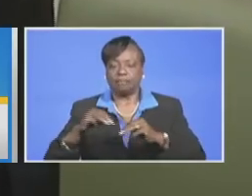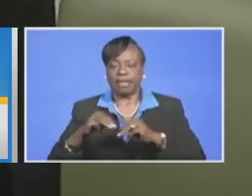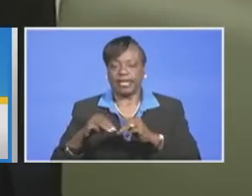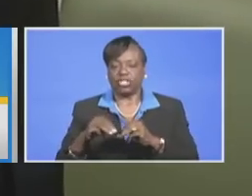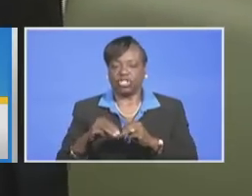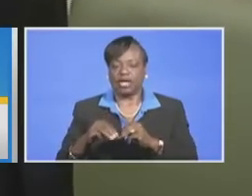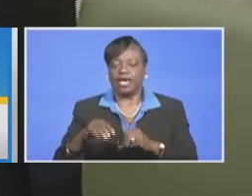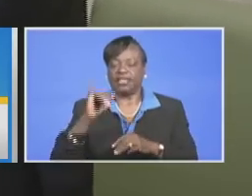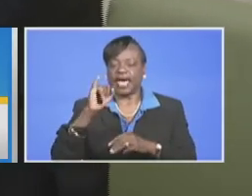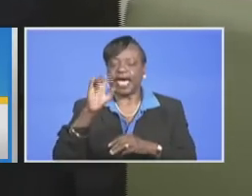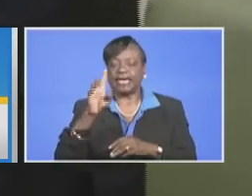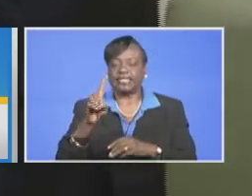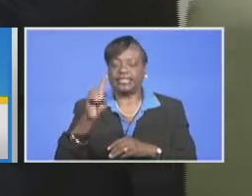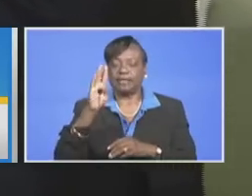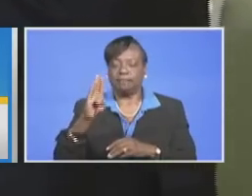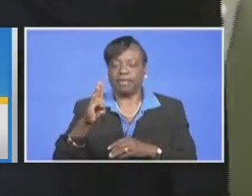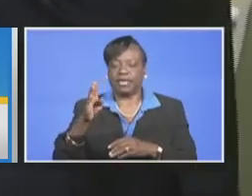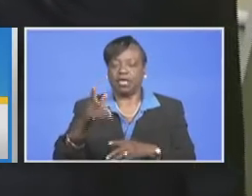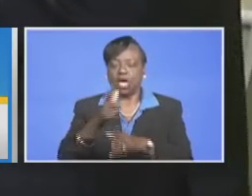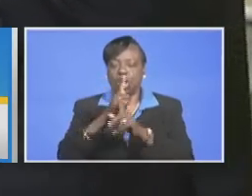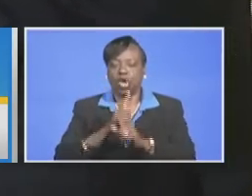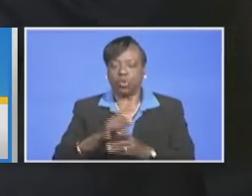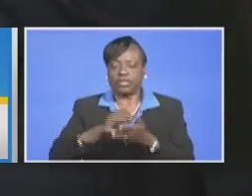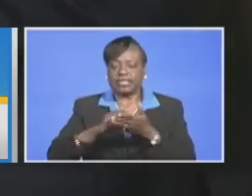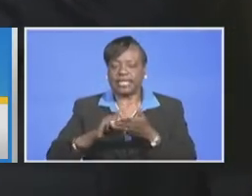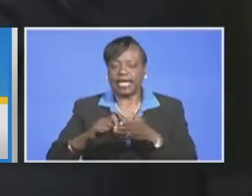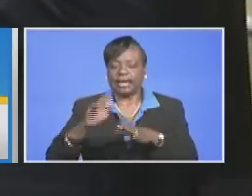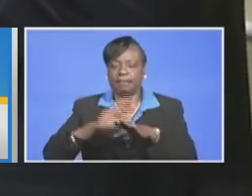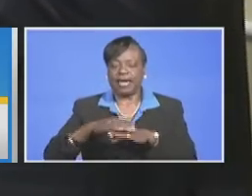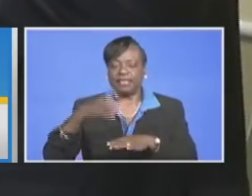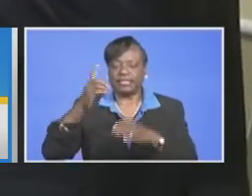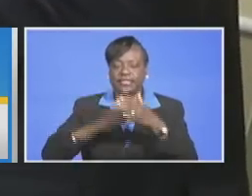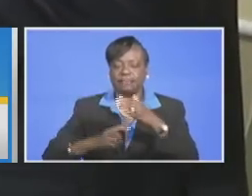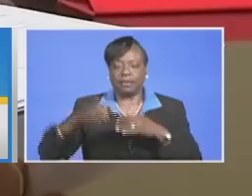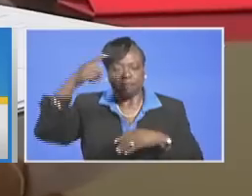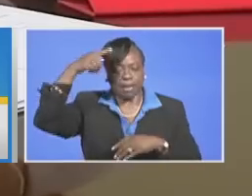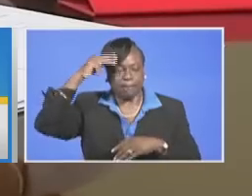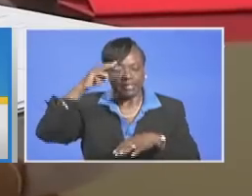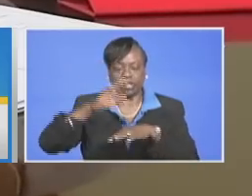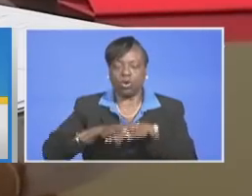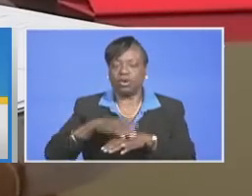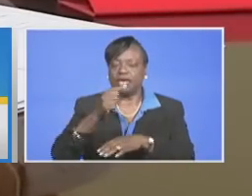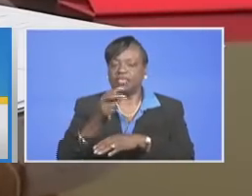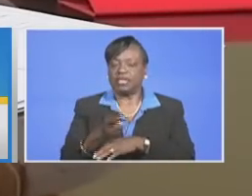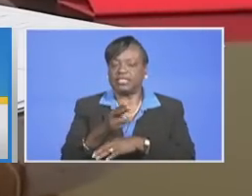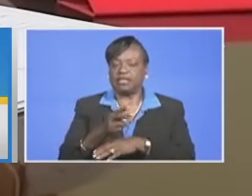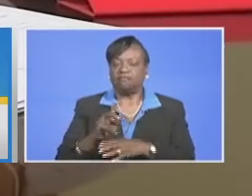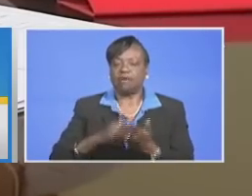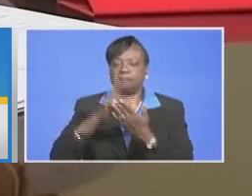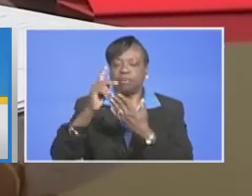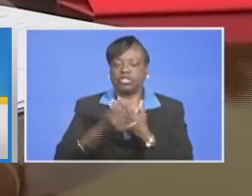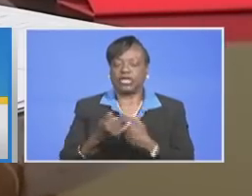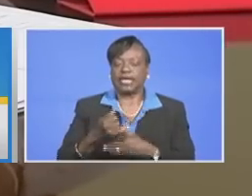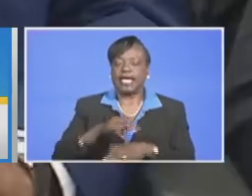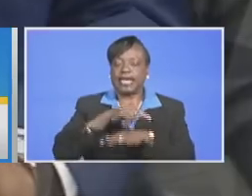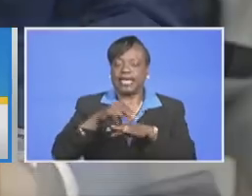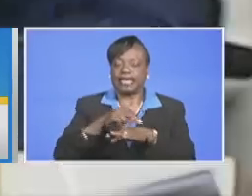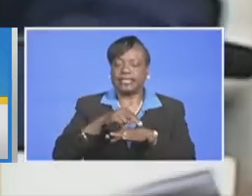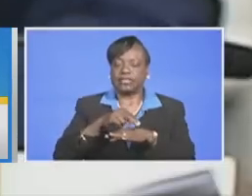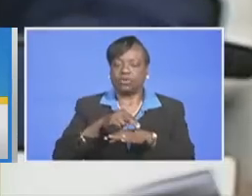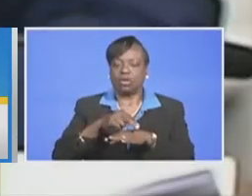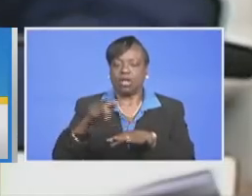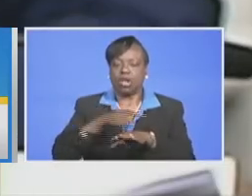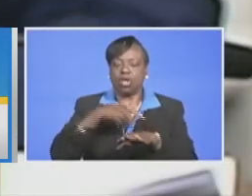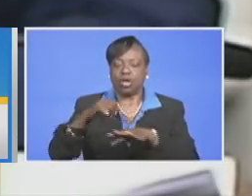to the IDB loan signed by the Deputy Prime Minister on Thursday for projects in Nassau, Grand Bahama, Long Island, and Andros.